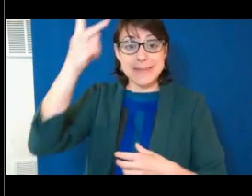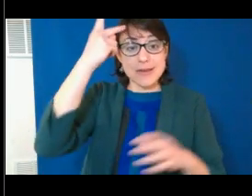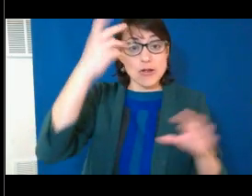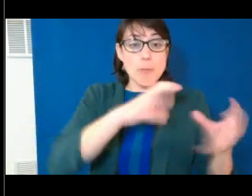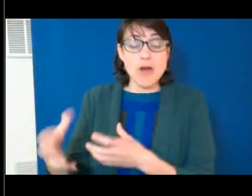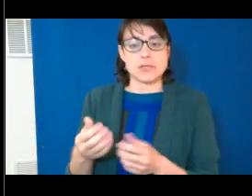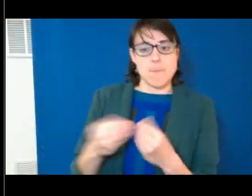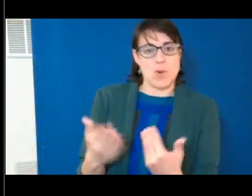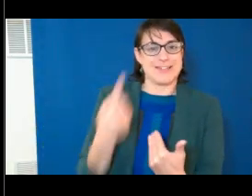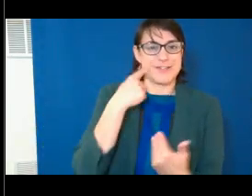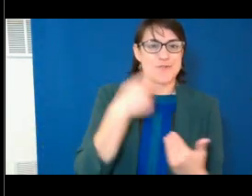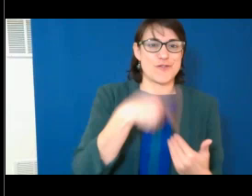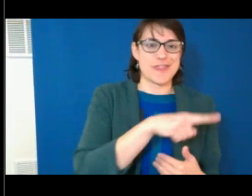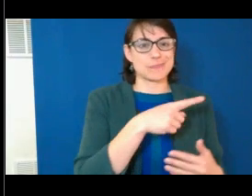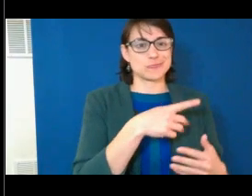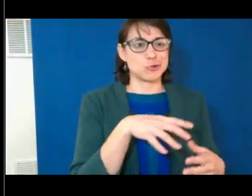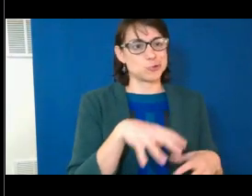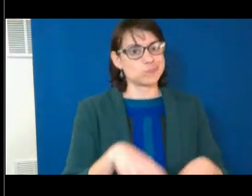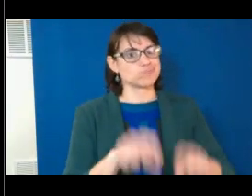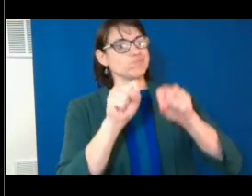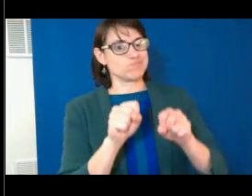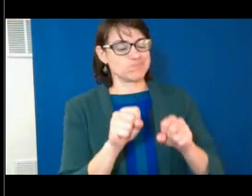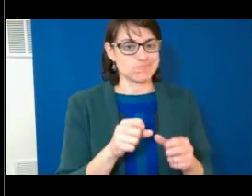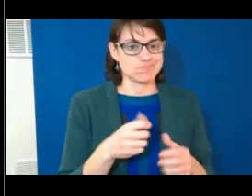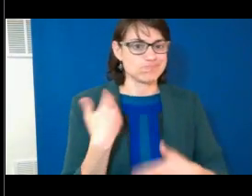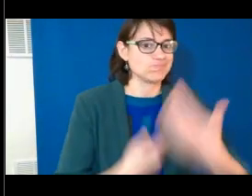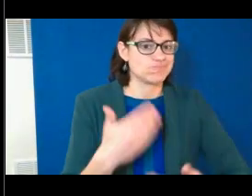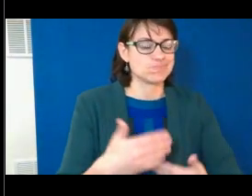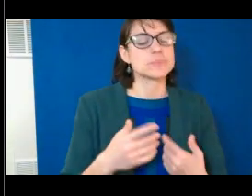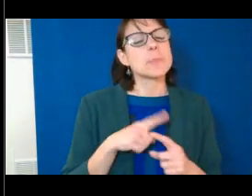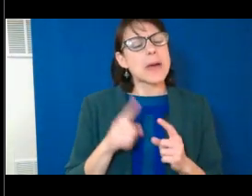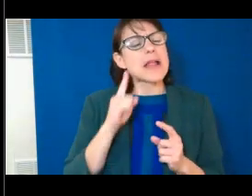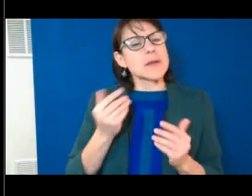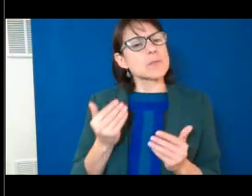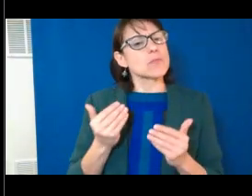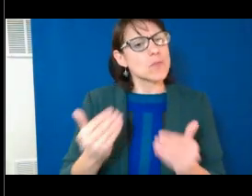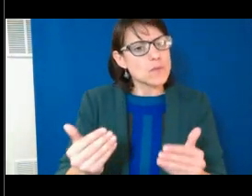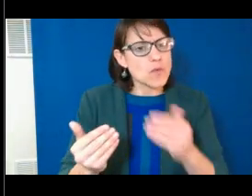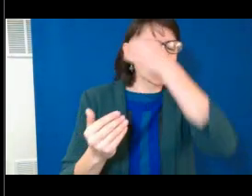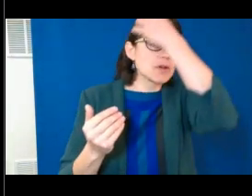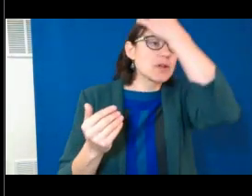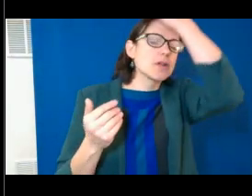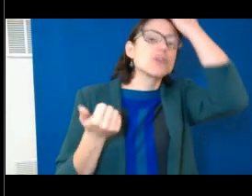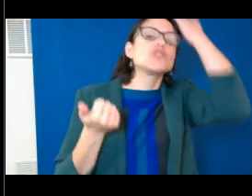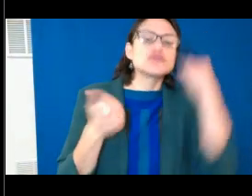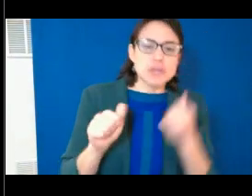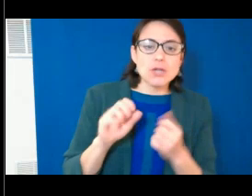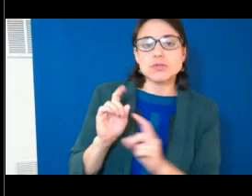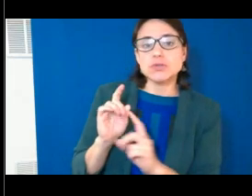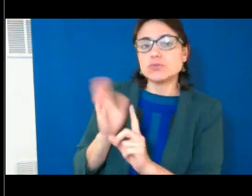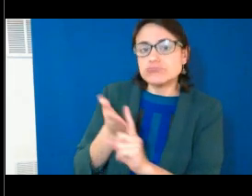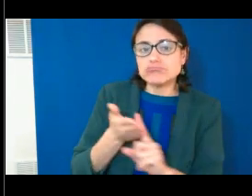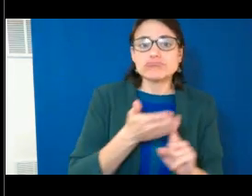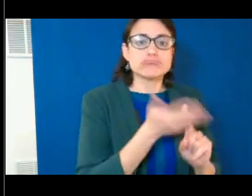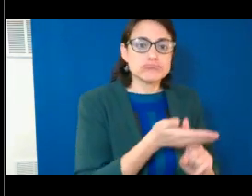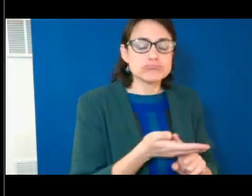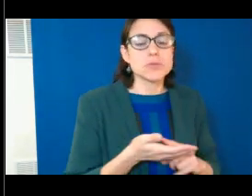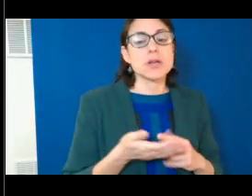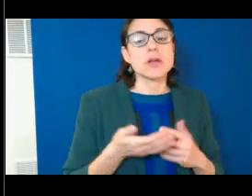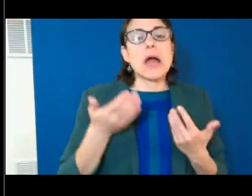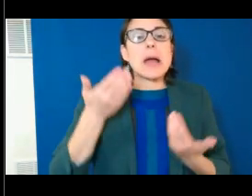initiative. But yeah, I think moving forward, trying to appeal to, which maybe would require not getting entirely what folks want,